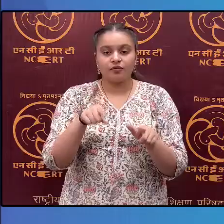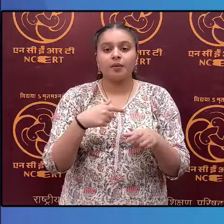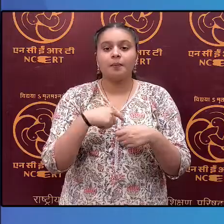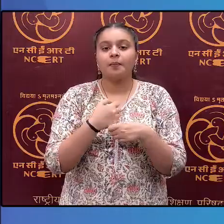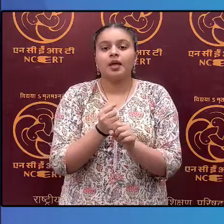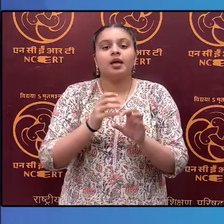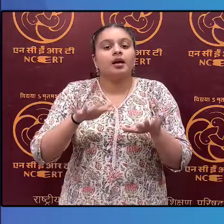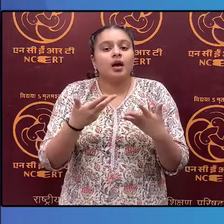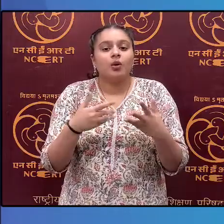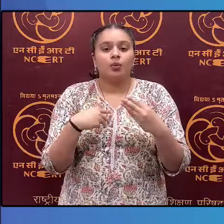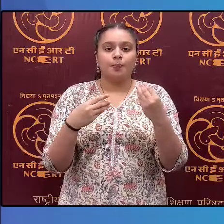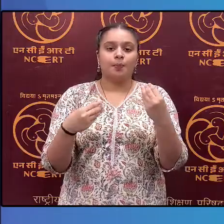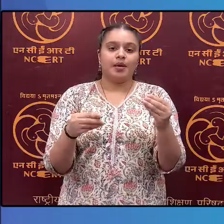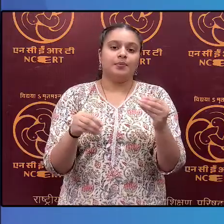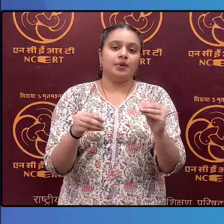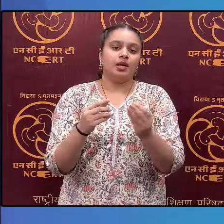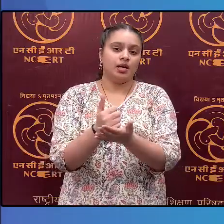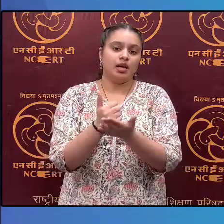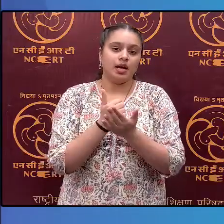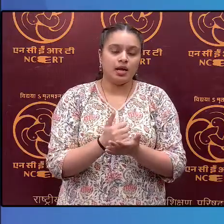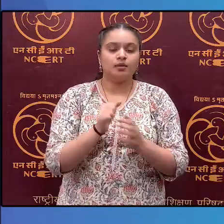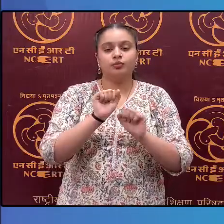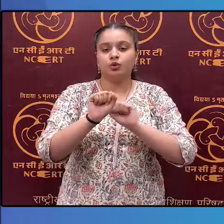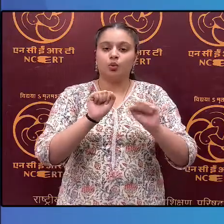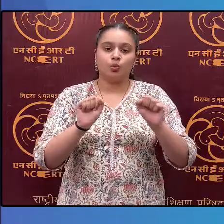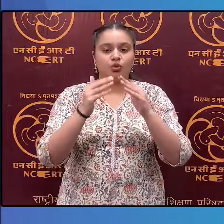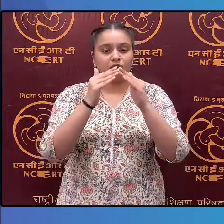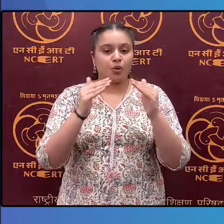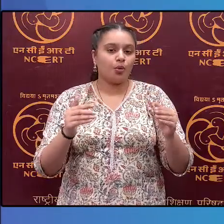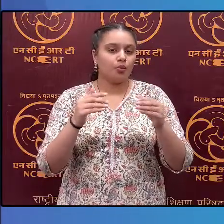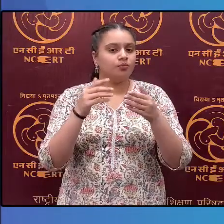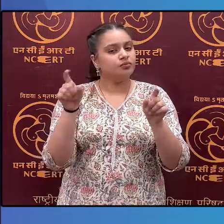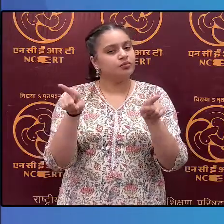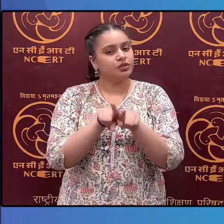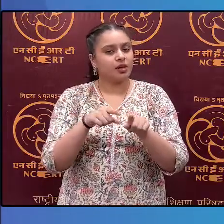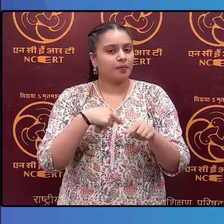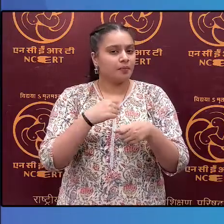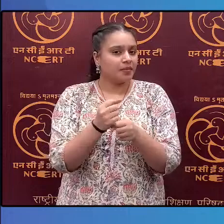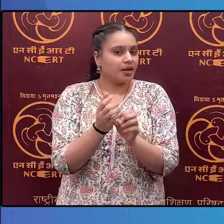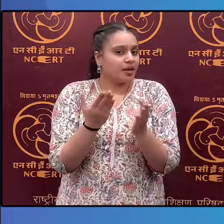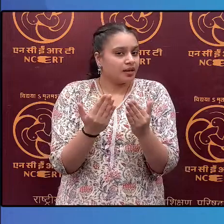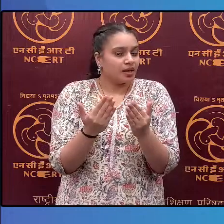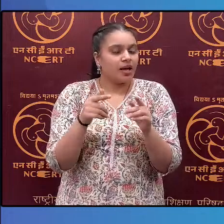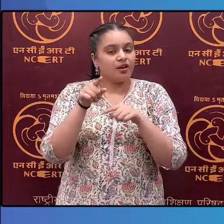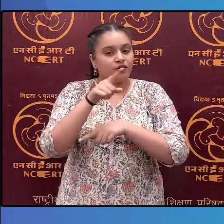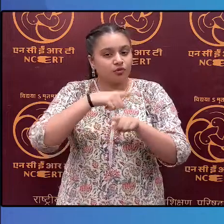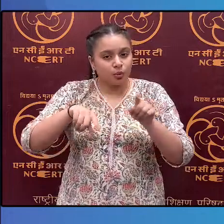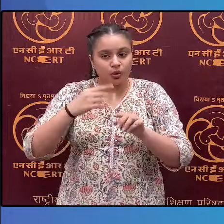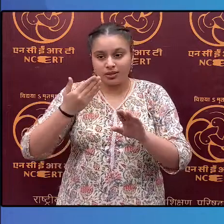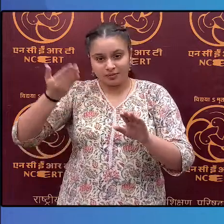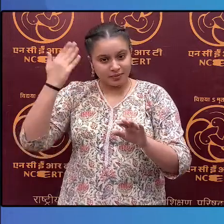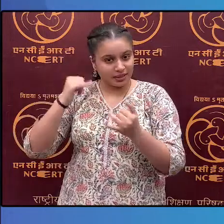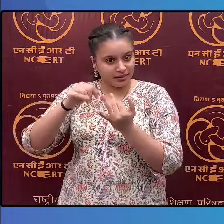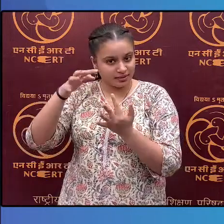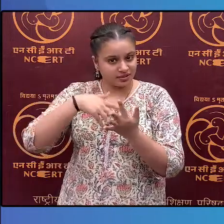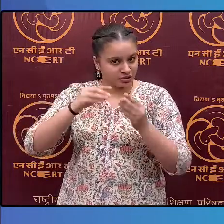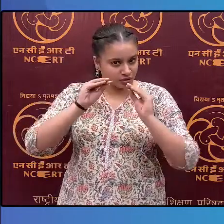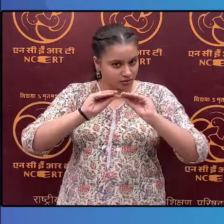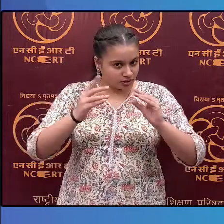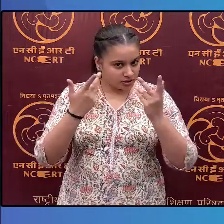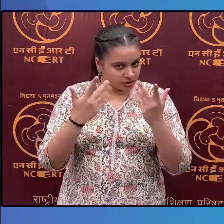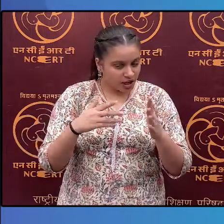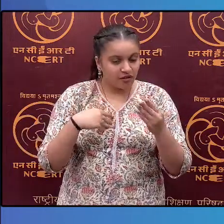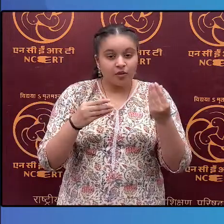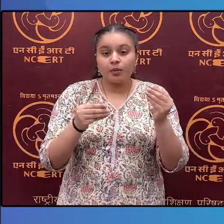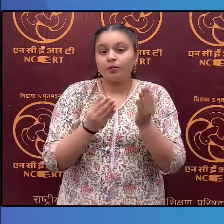So you can also do origami at your home. In the last session, we told you how to make paper boats. You can also make these things. Next